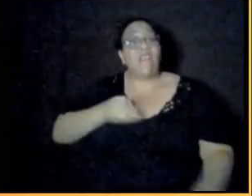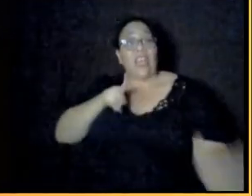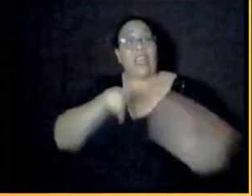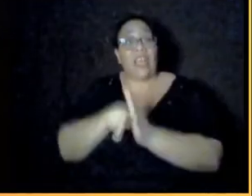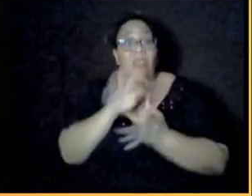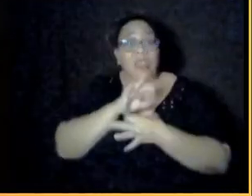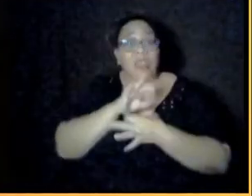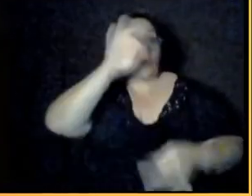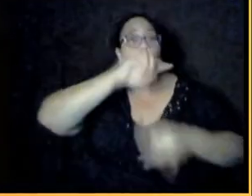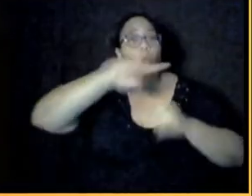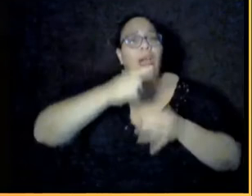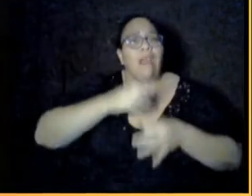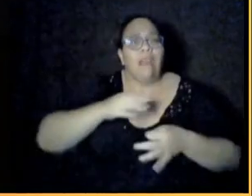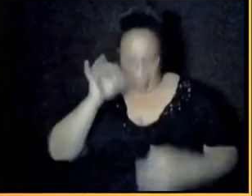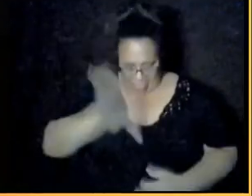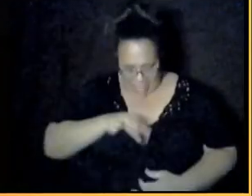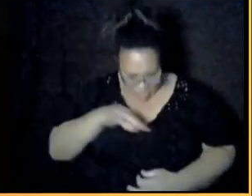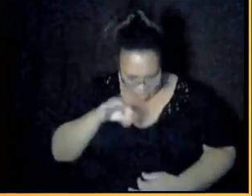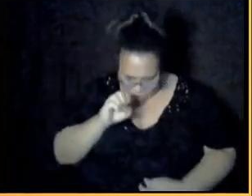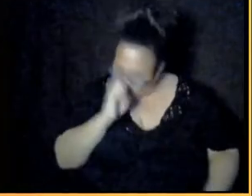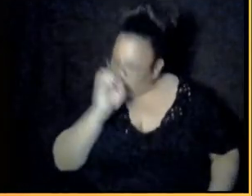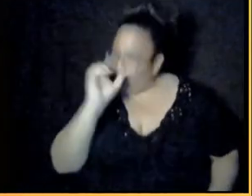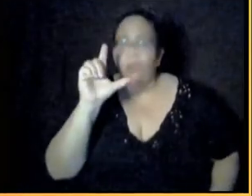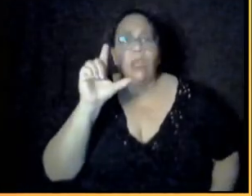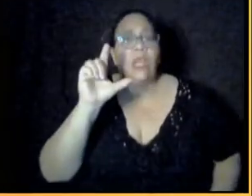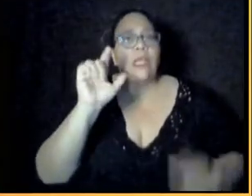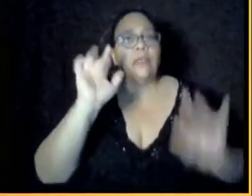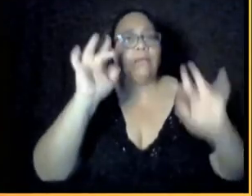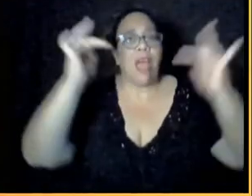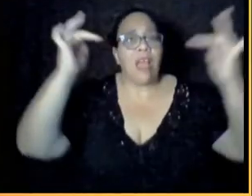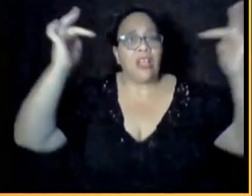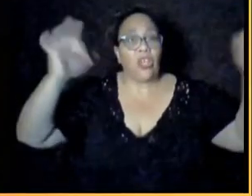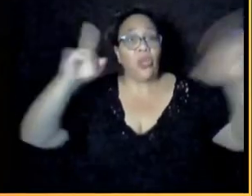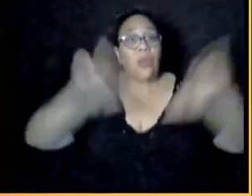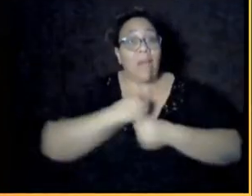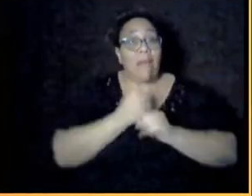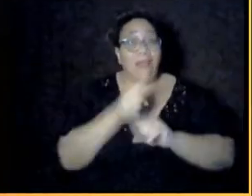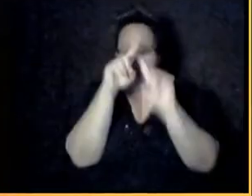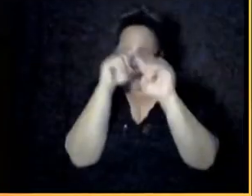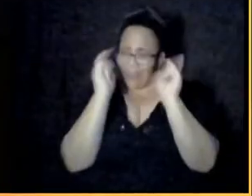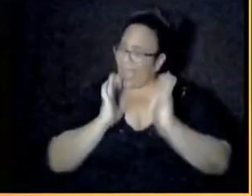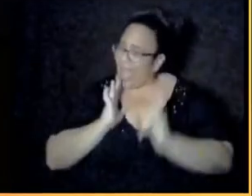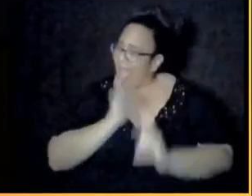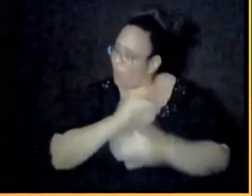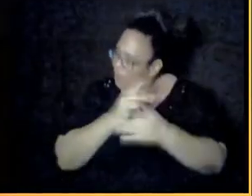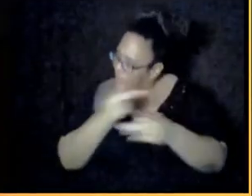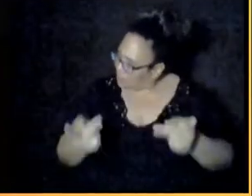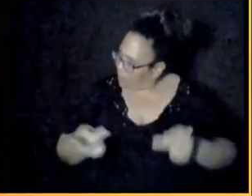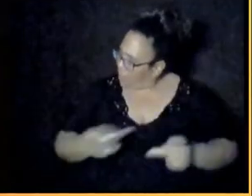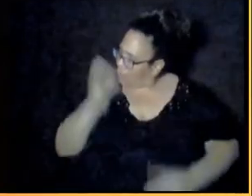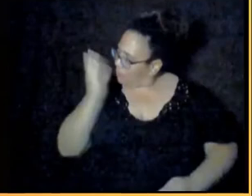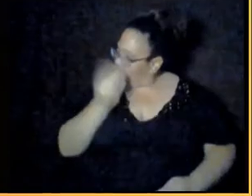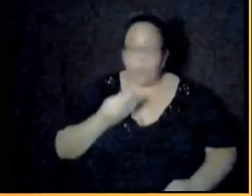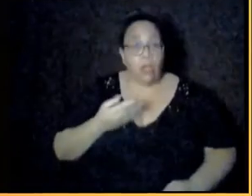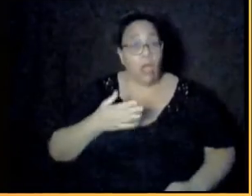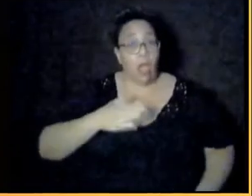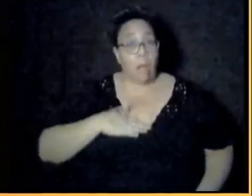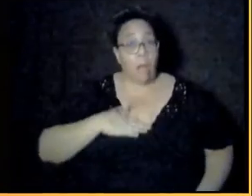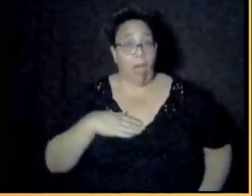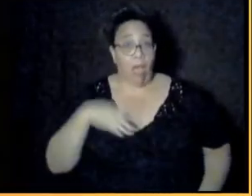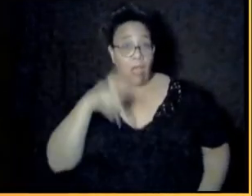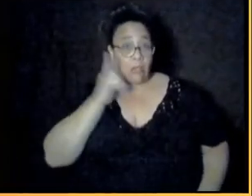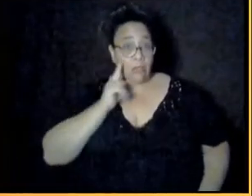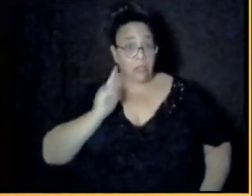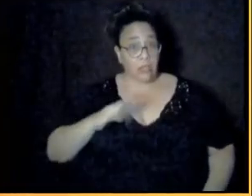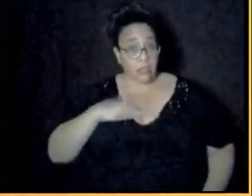is divine. You cannot make ugly a face so damn fine. Does my sexiness upset you? Does